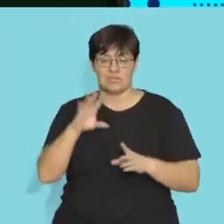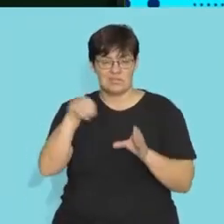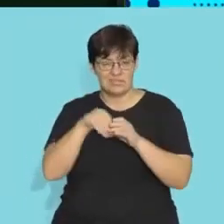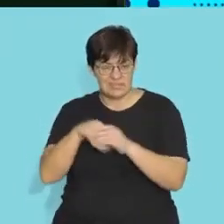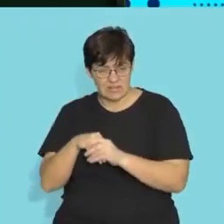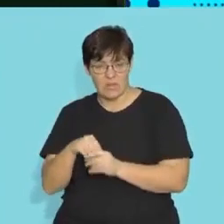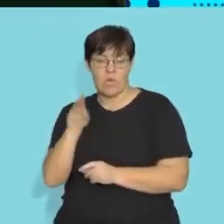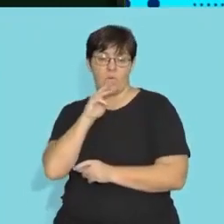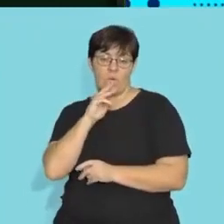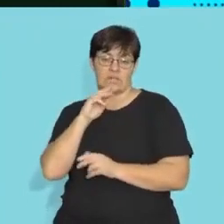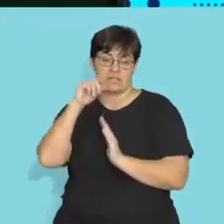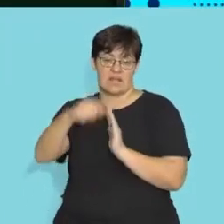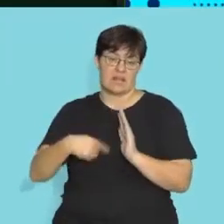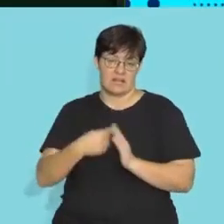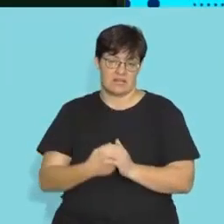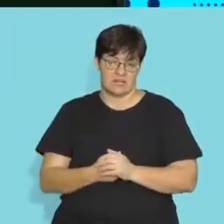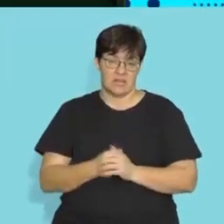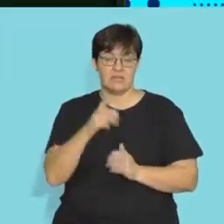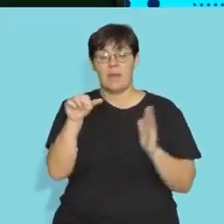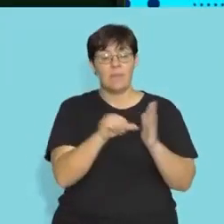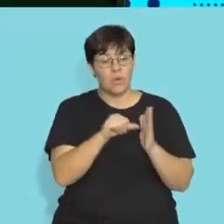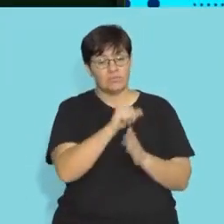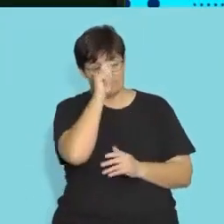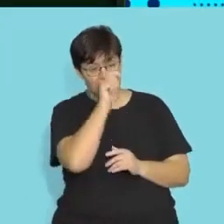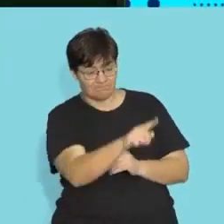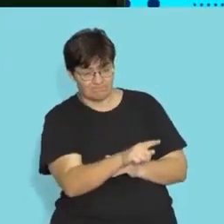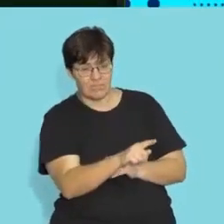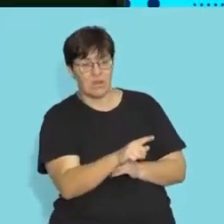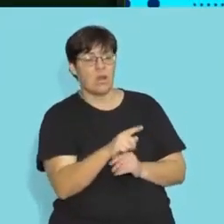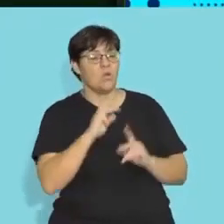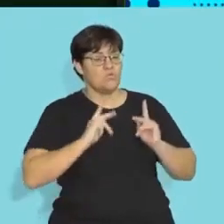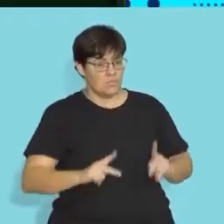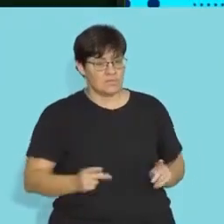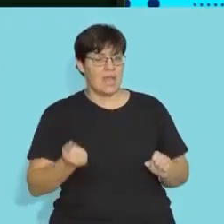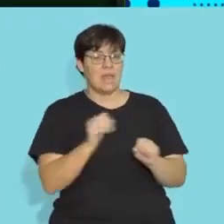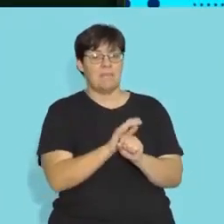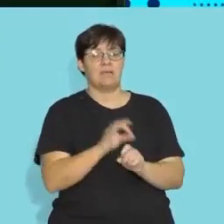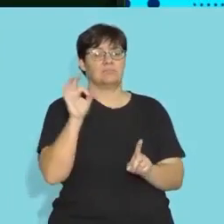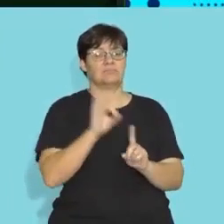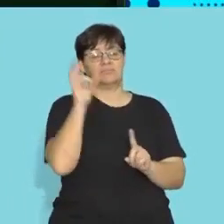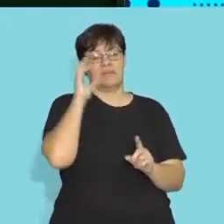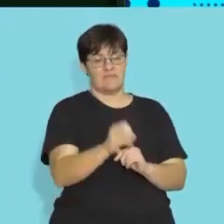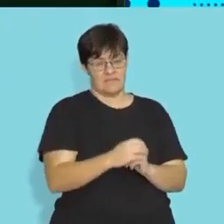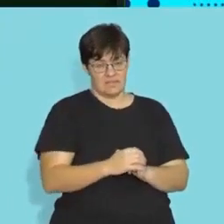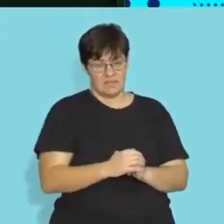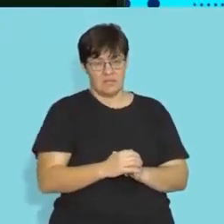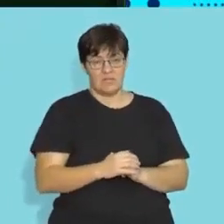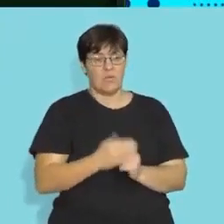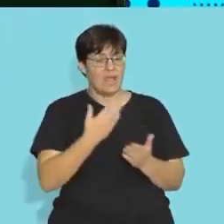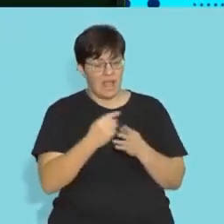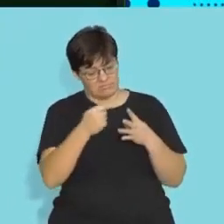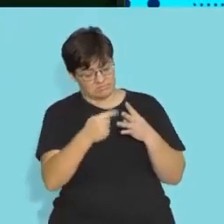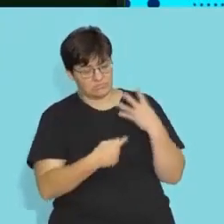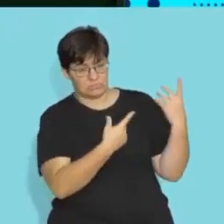we've looked at processes that are involved in maintaining the water cycle. It's important that we recognize that humans have a significant impact